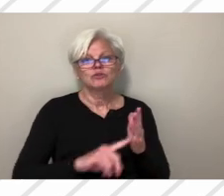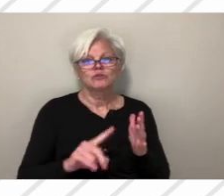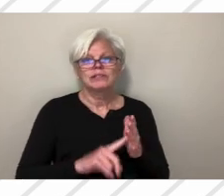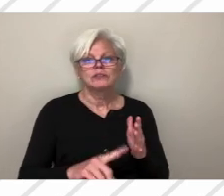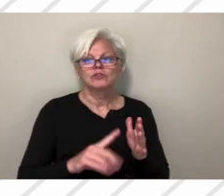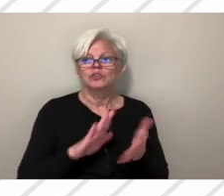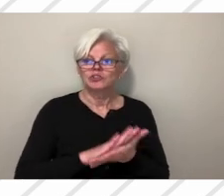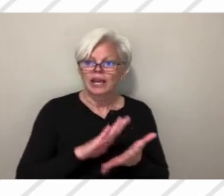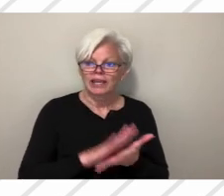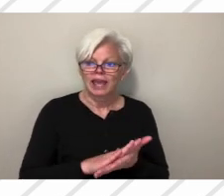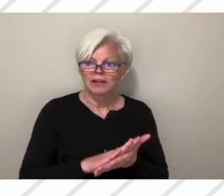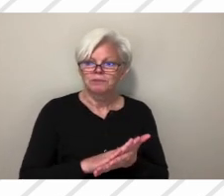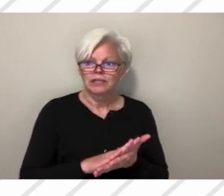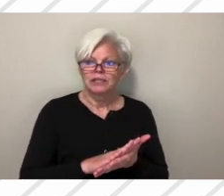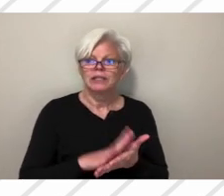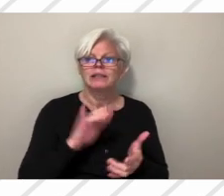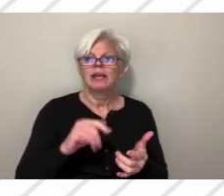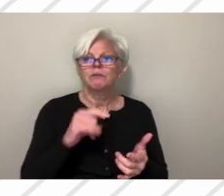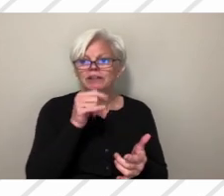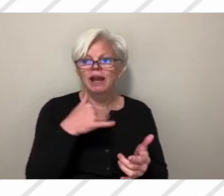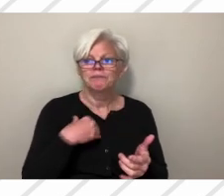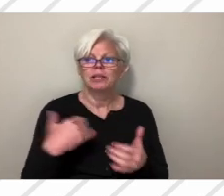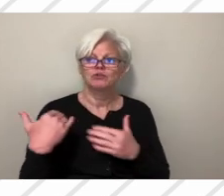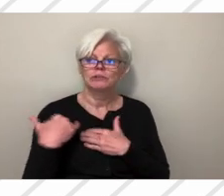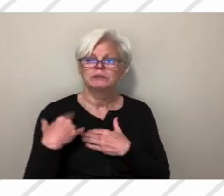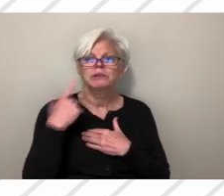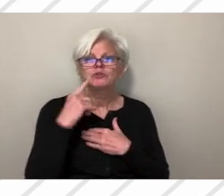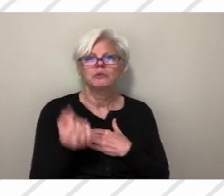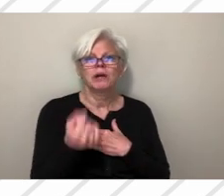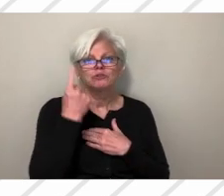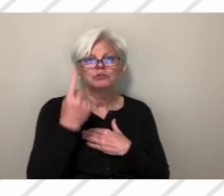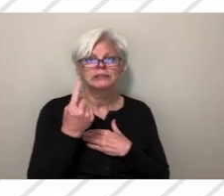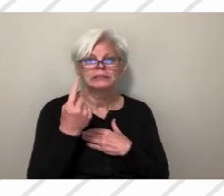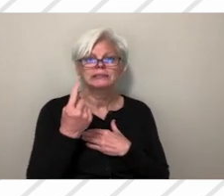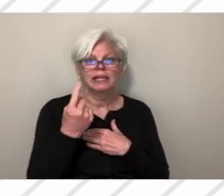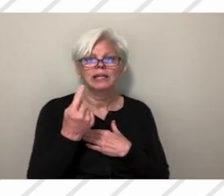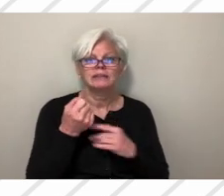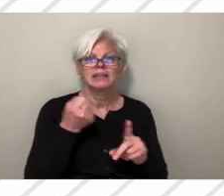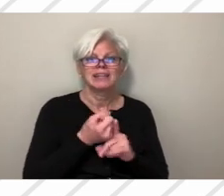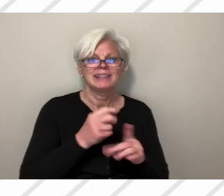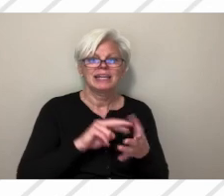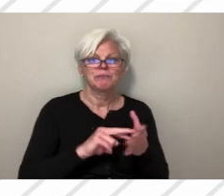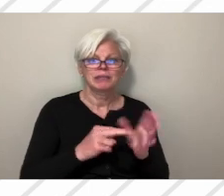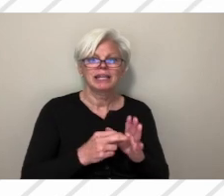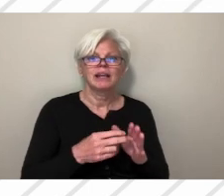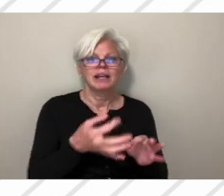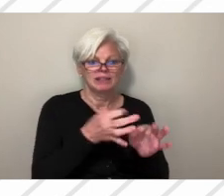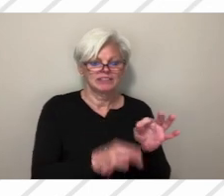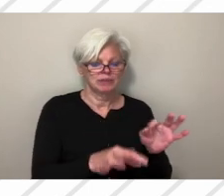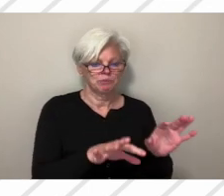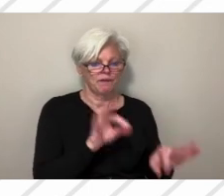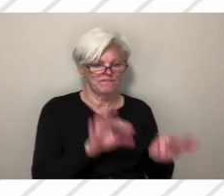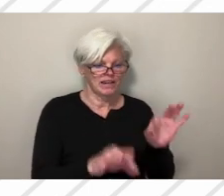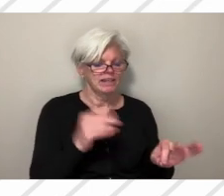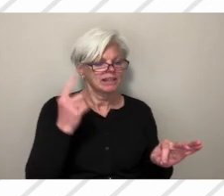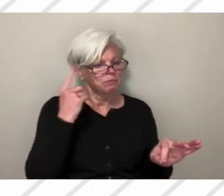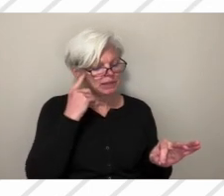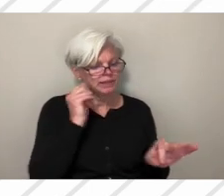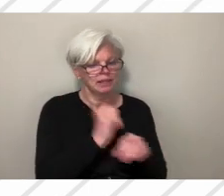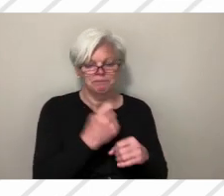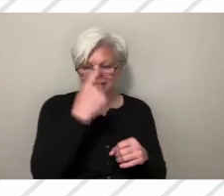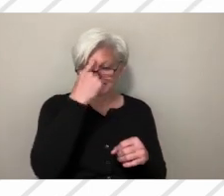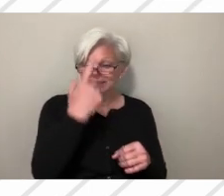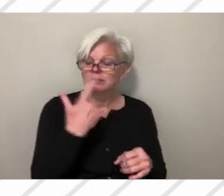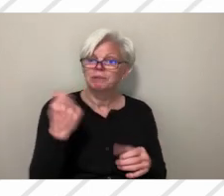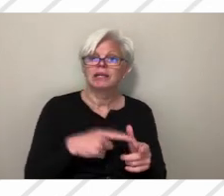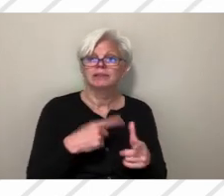in that we haven't been responsible for understanding the implications of just very simple findings that we think sort of make sense, because then, you